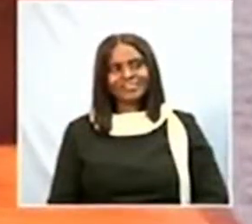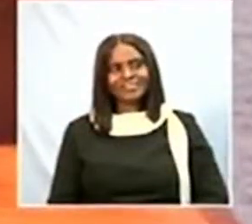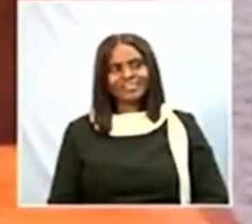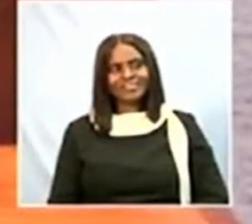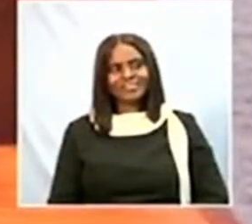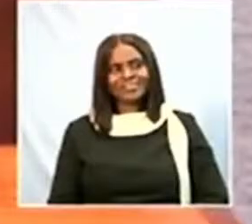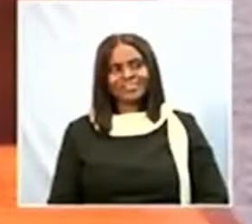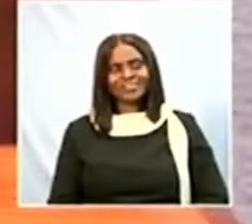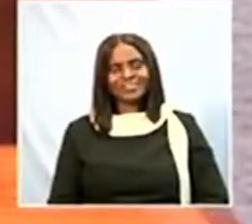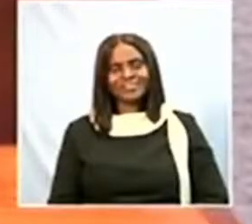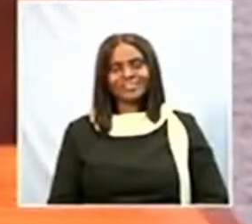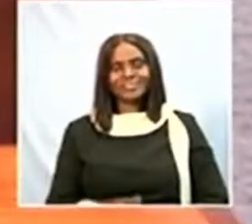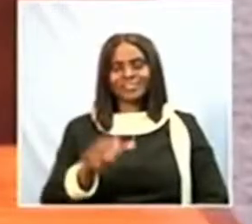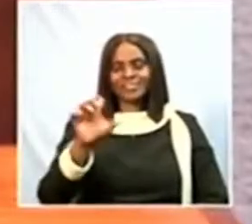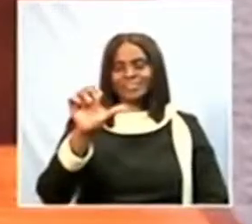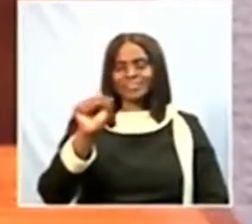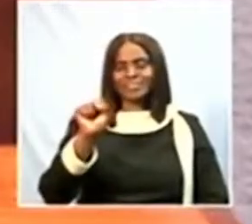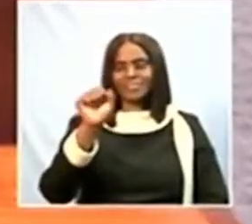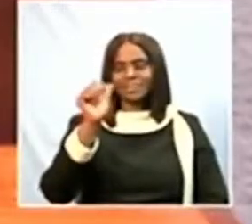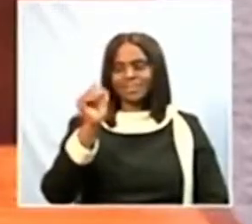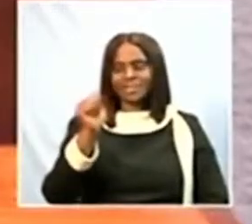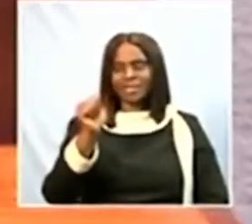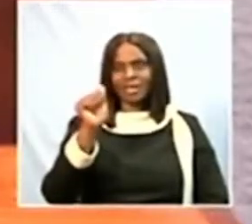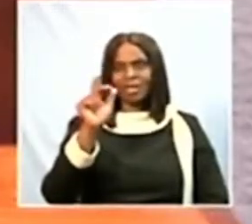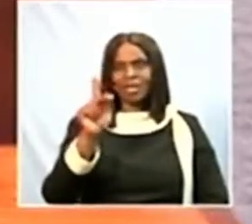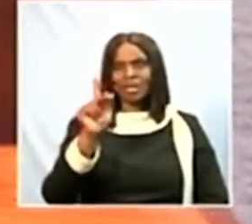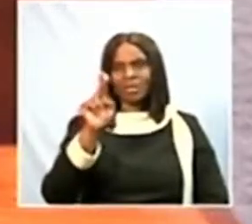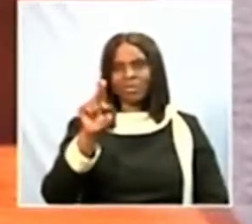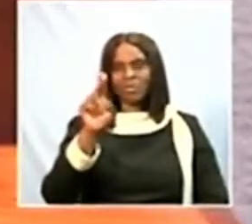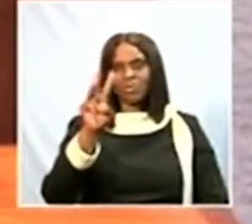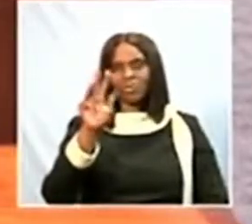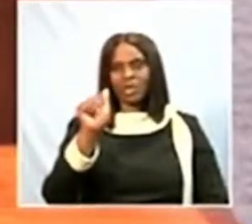Honorable Sakuwahalia, Chikankata Constituency.